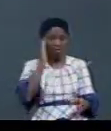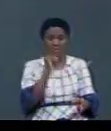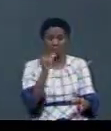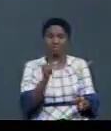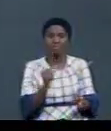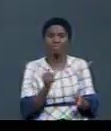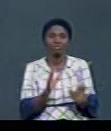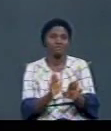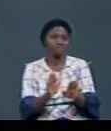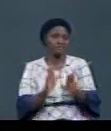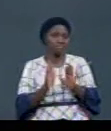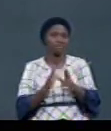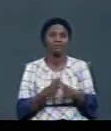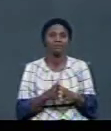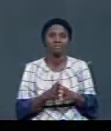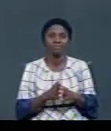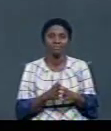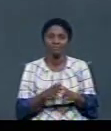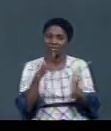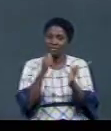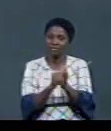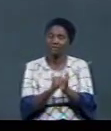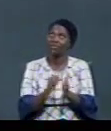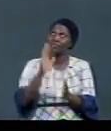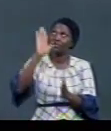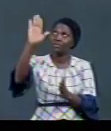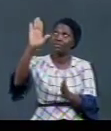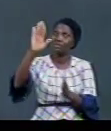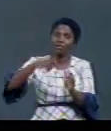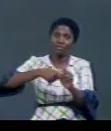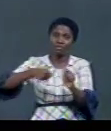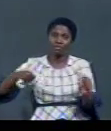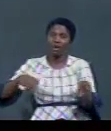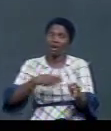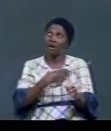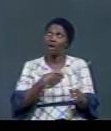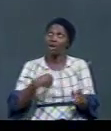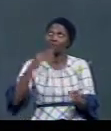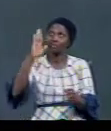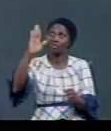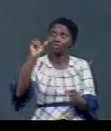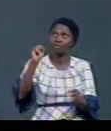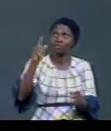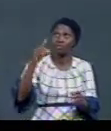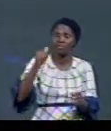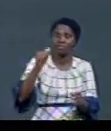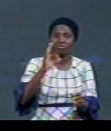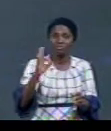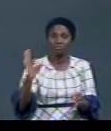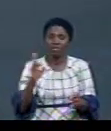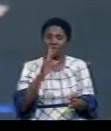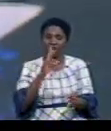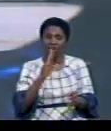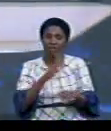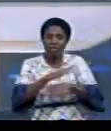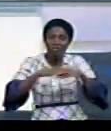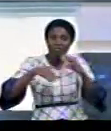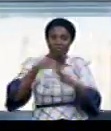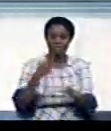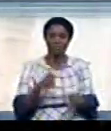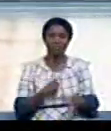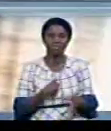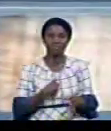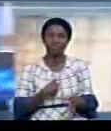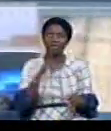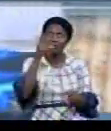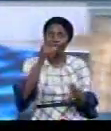me. Thy rod and thy staff, they comfort me. And thou preparest the table before me in the